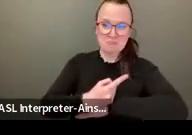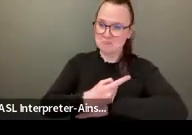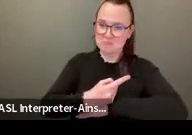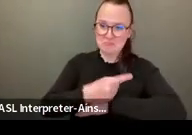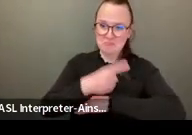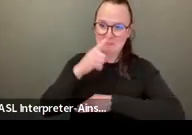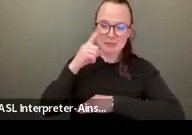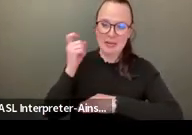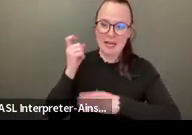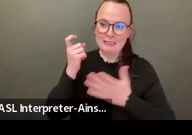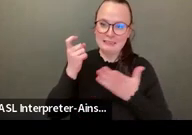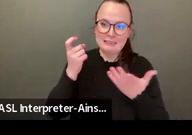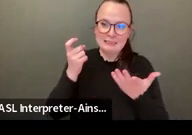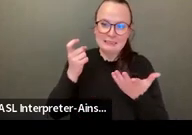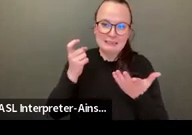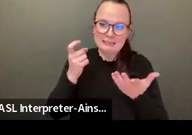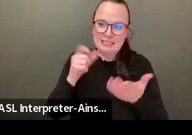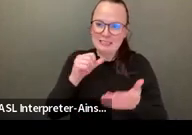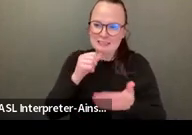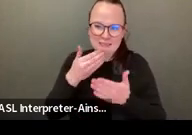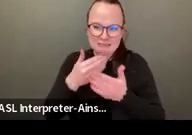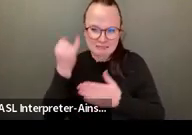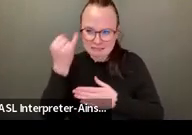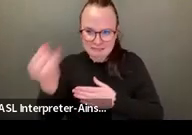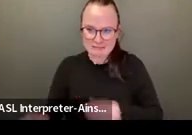on the other end, if that makes sense.